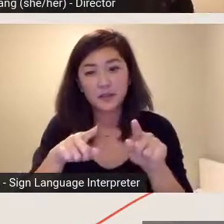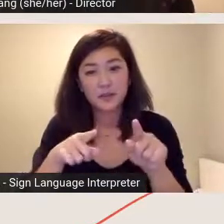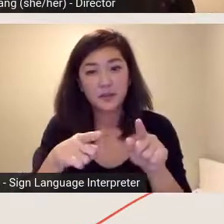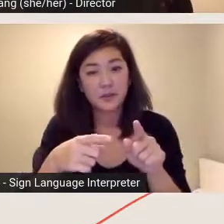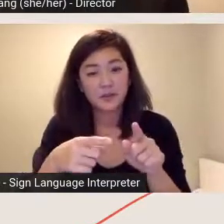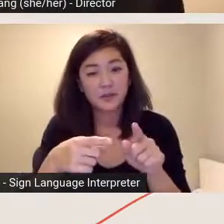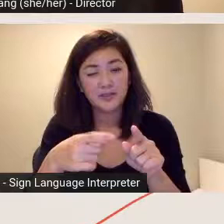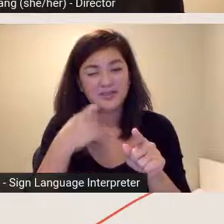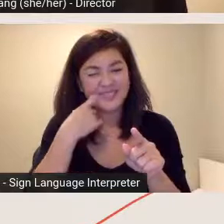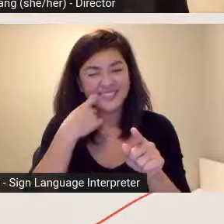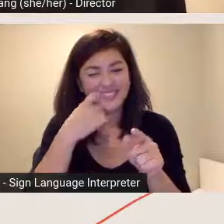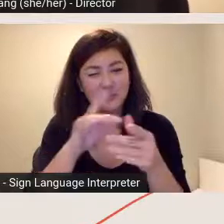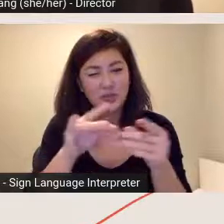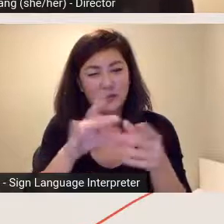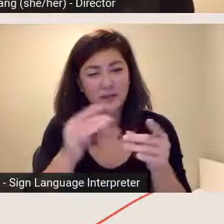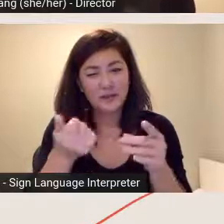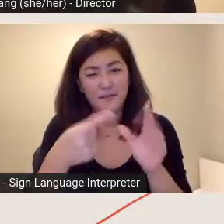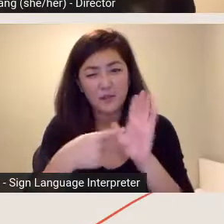Canadian,